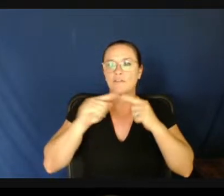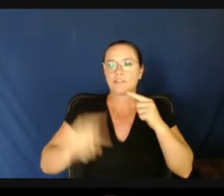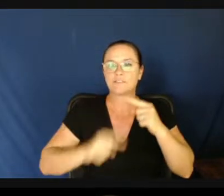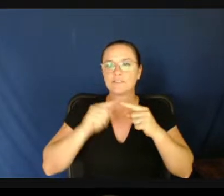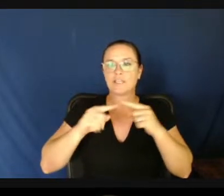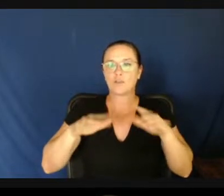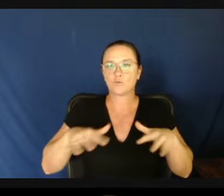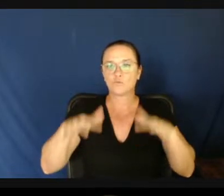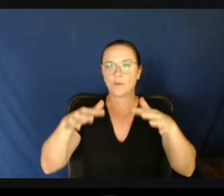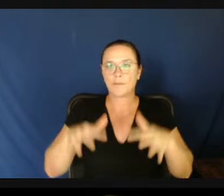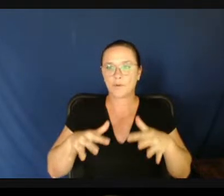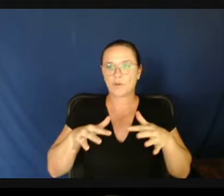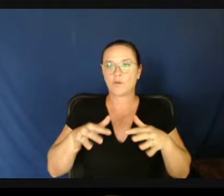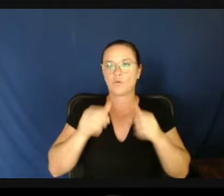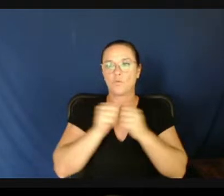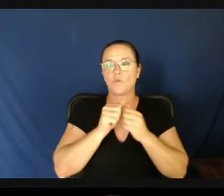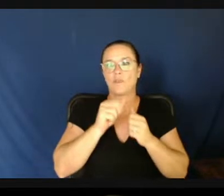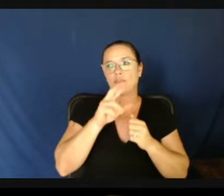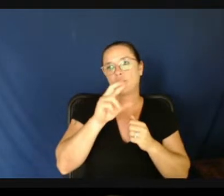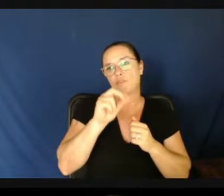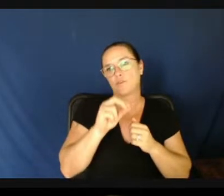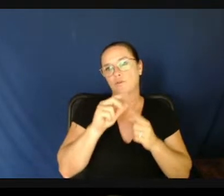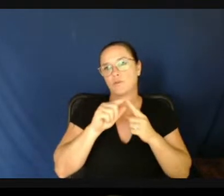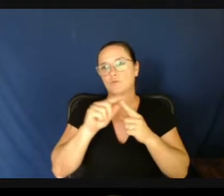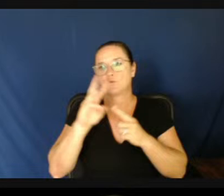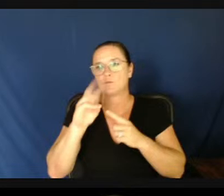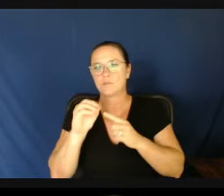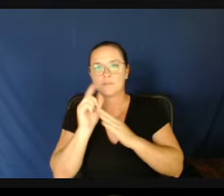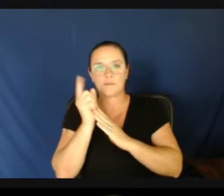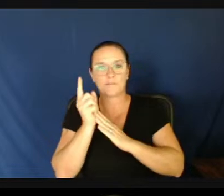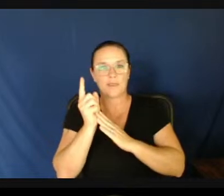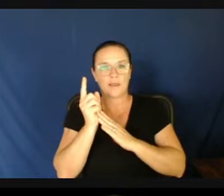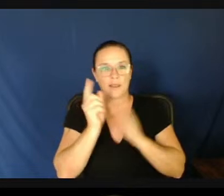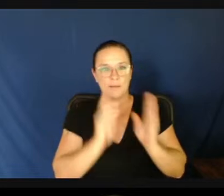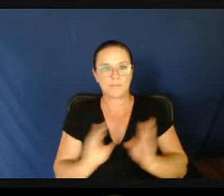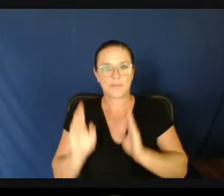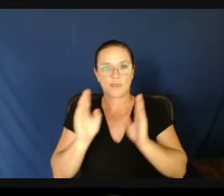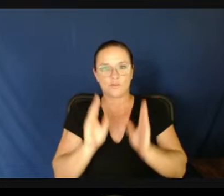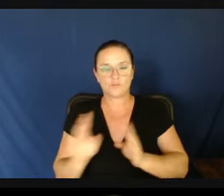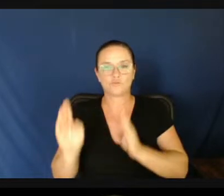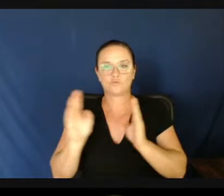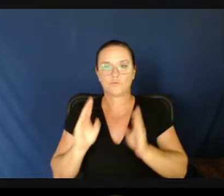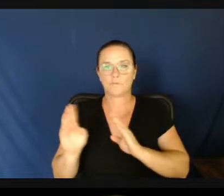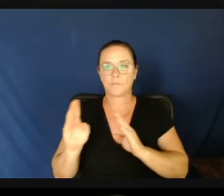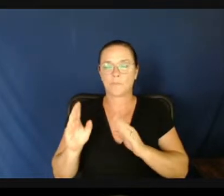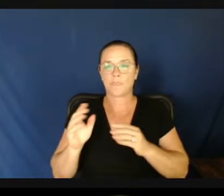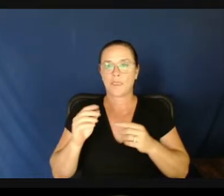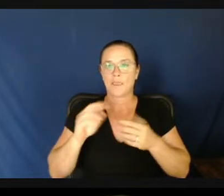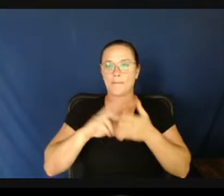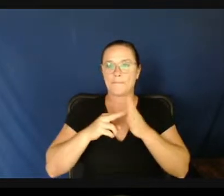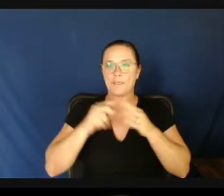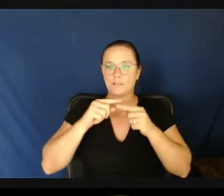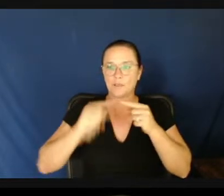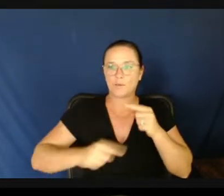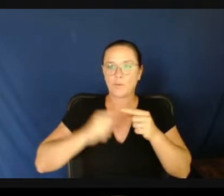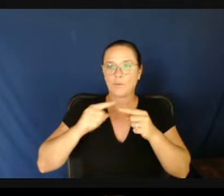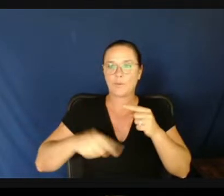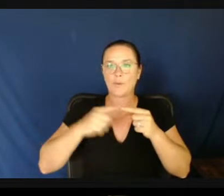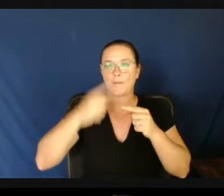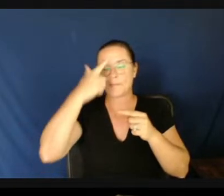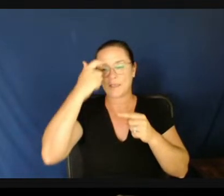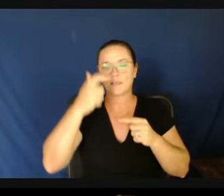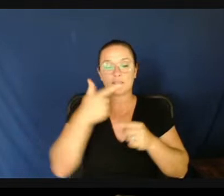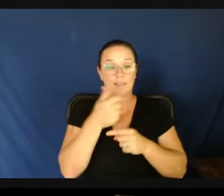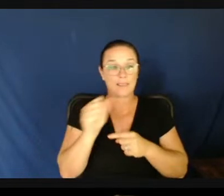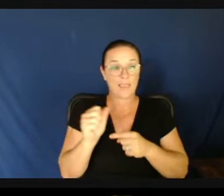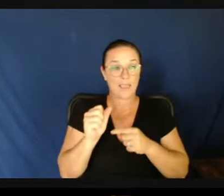minute periods continuing that are suggestive of cyclic patterns due to gas pistoning seen